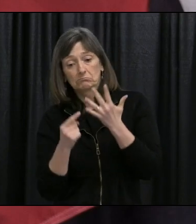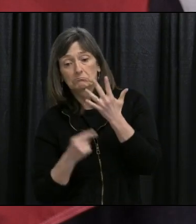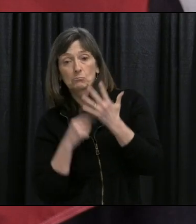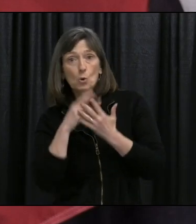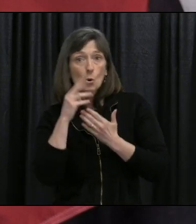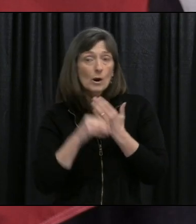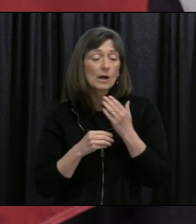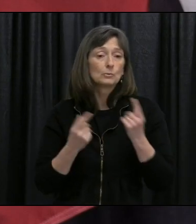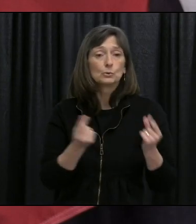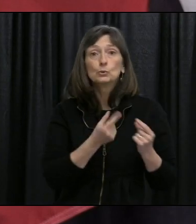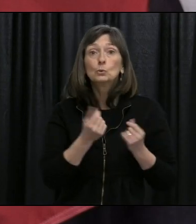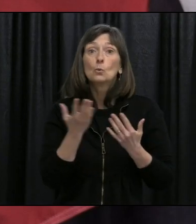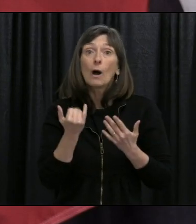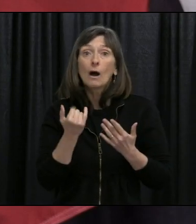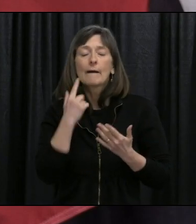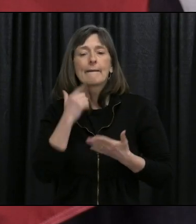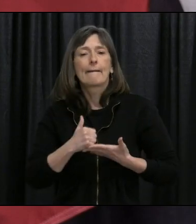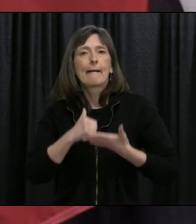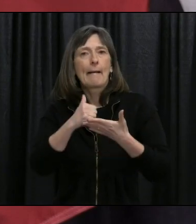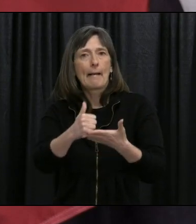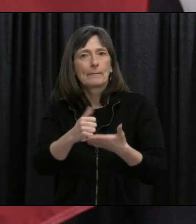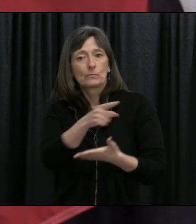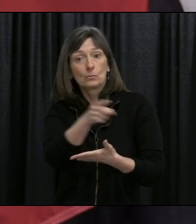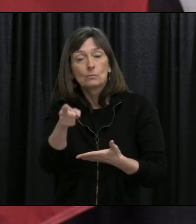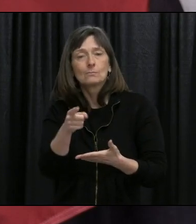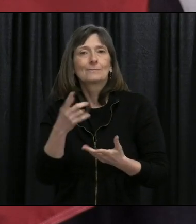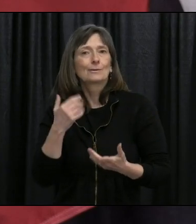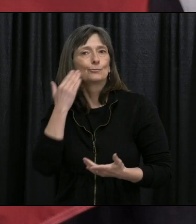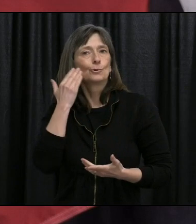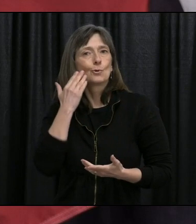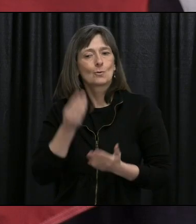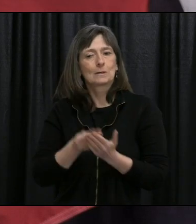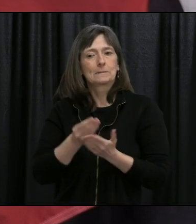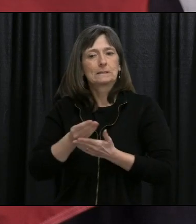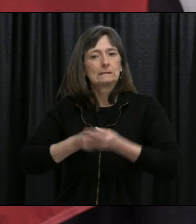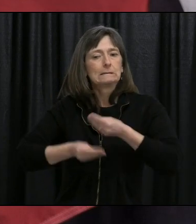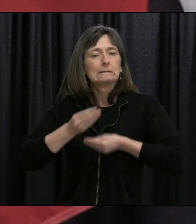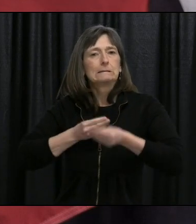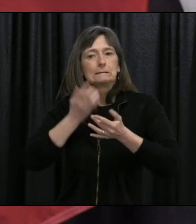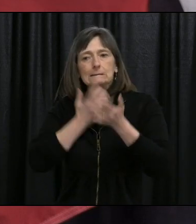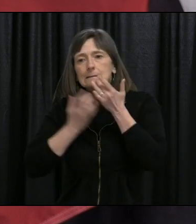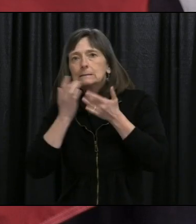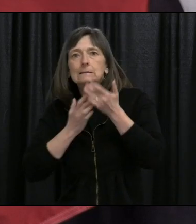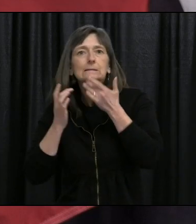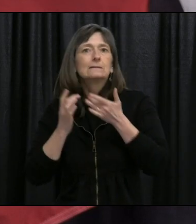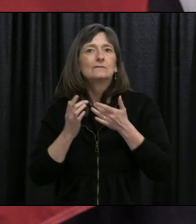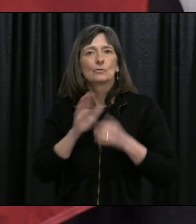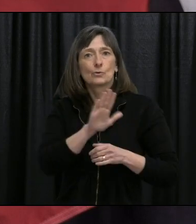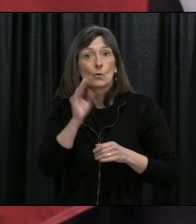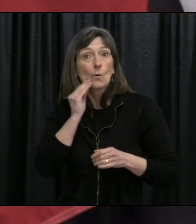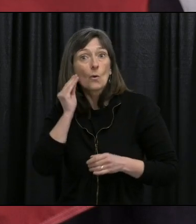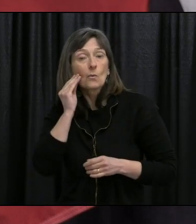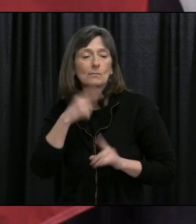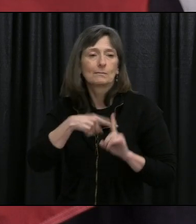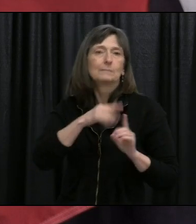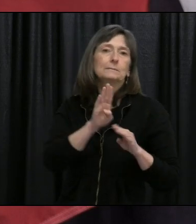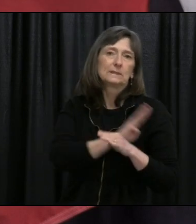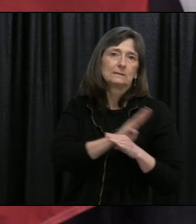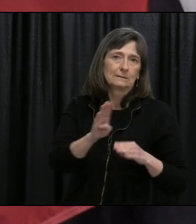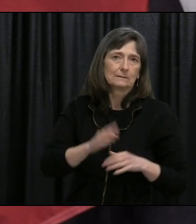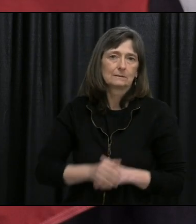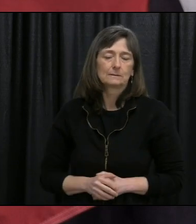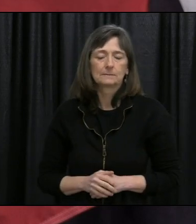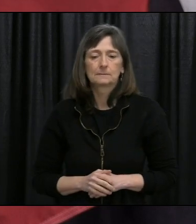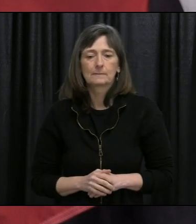of financial hardship that this virus has created for many households and businesses across Newfoundland and